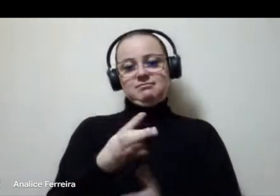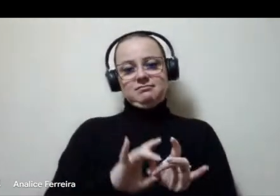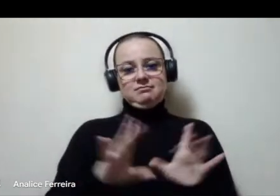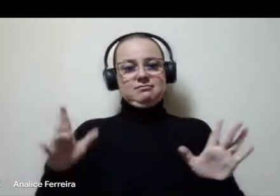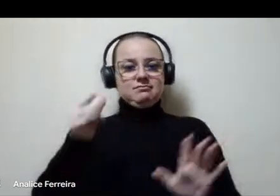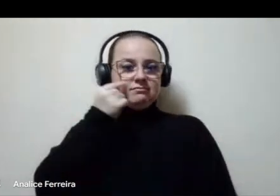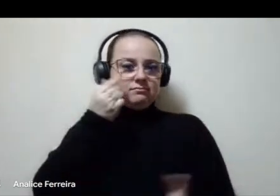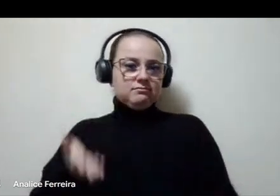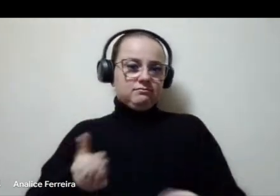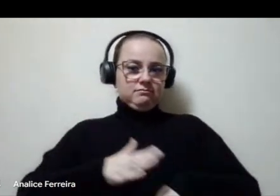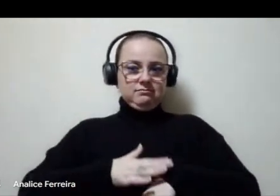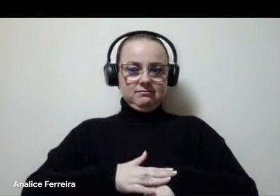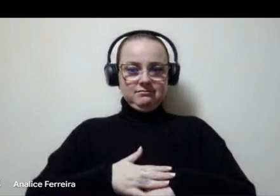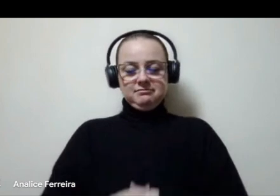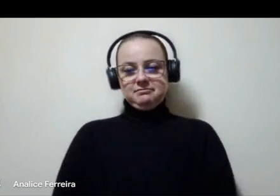moment.